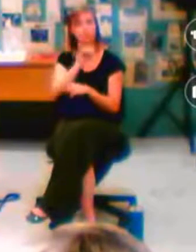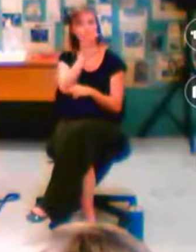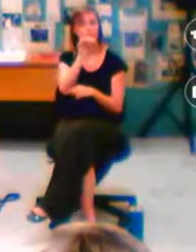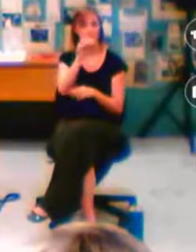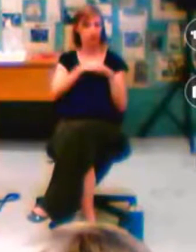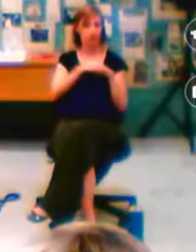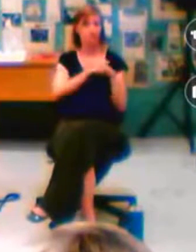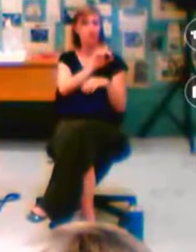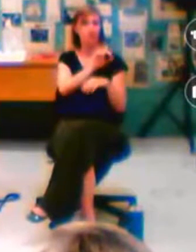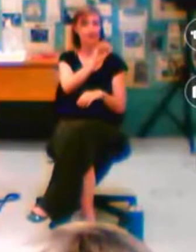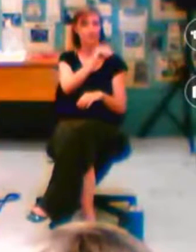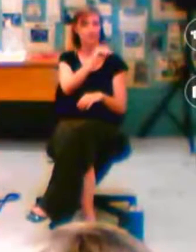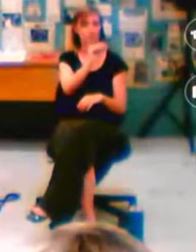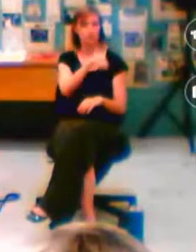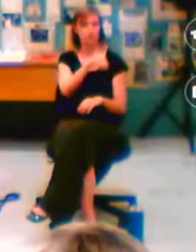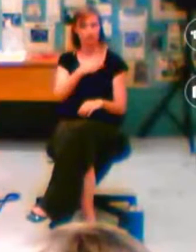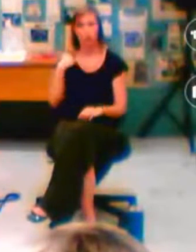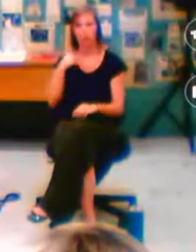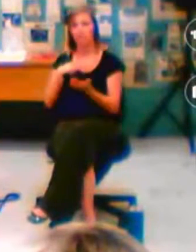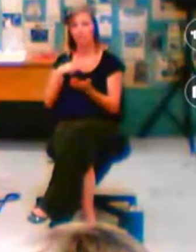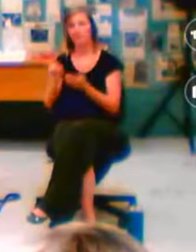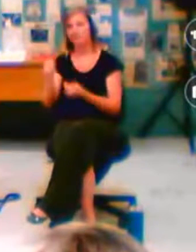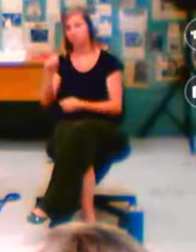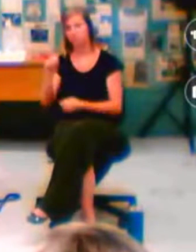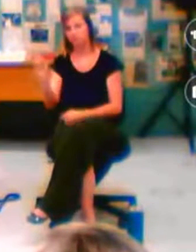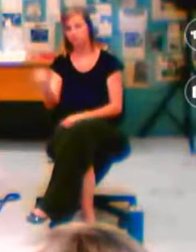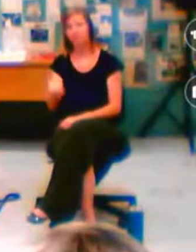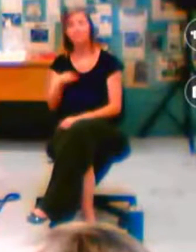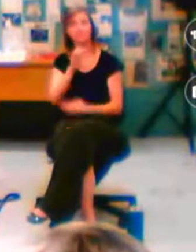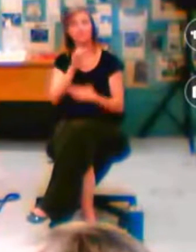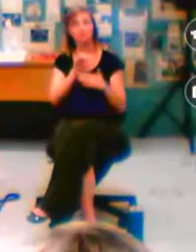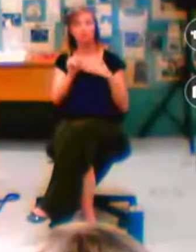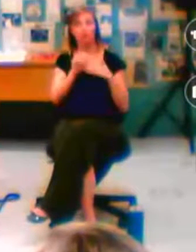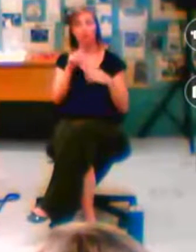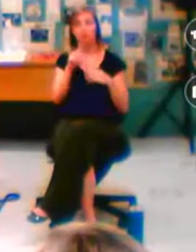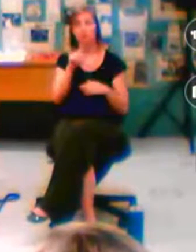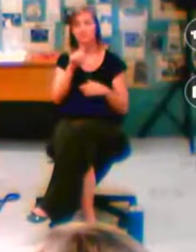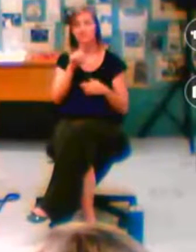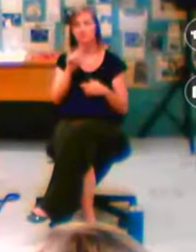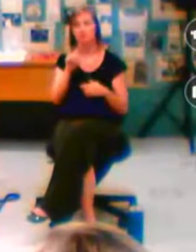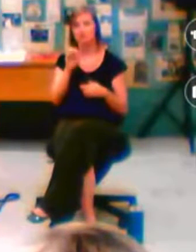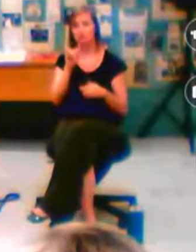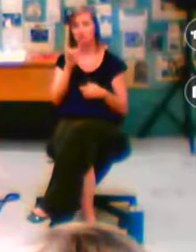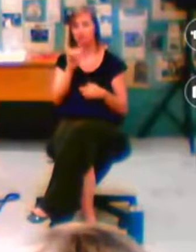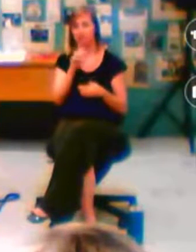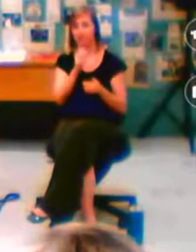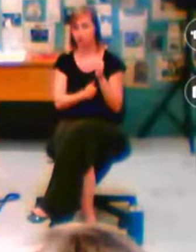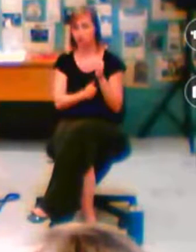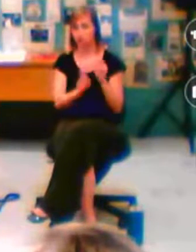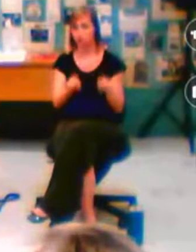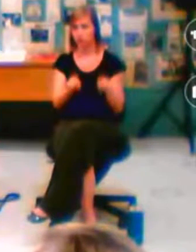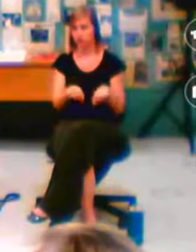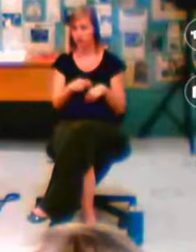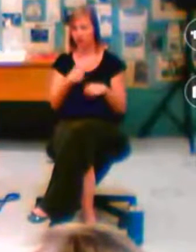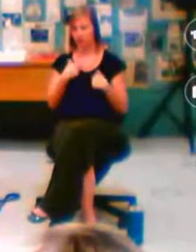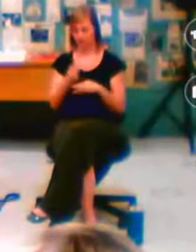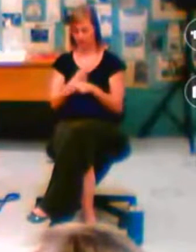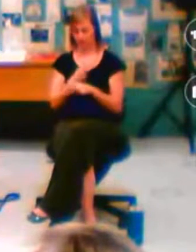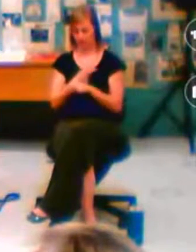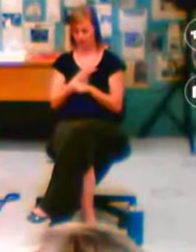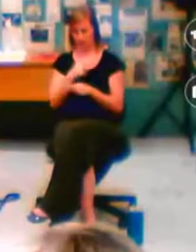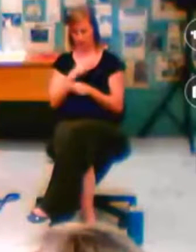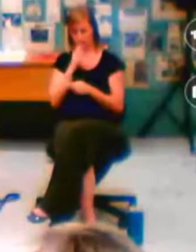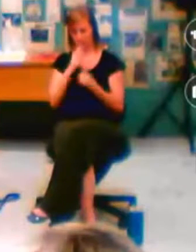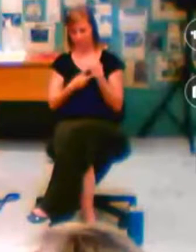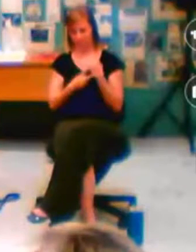My husband's company has a stellar health plan. It's a 90-10 plan, meaning the insurance company